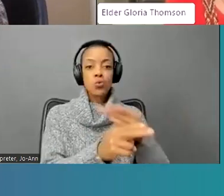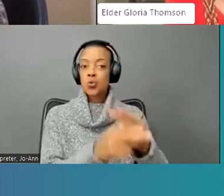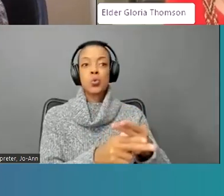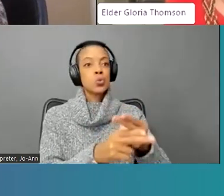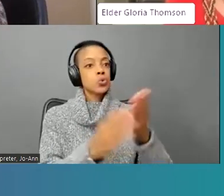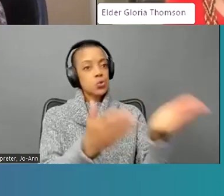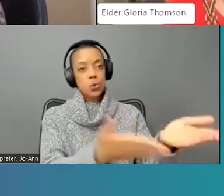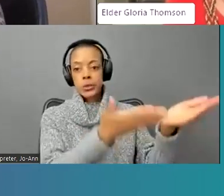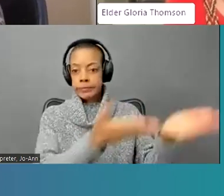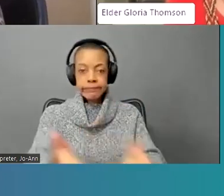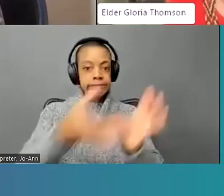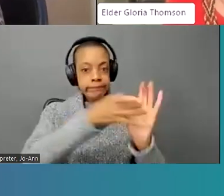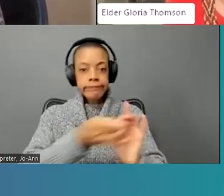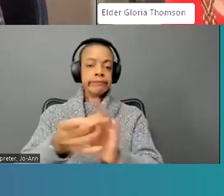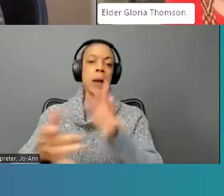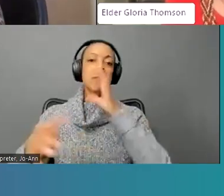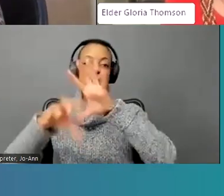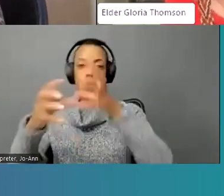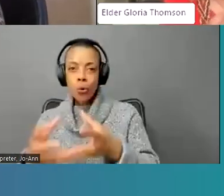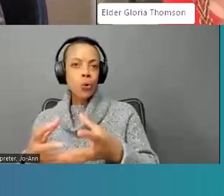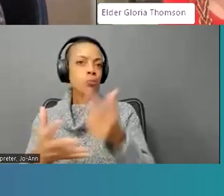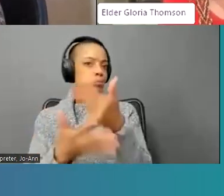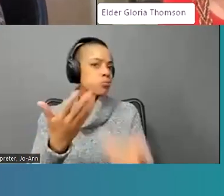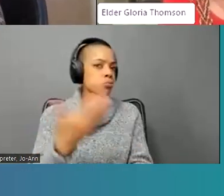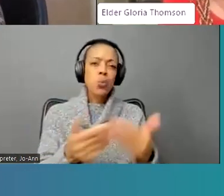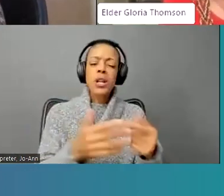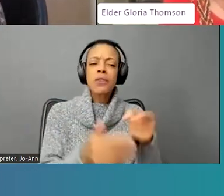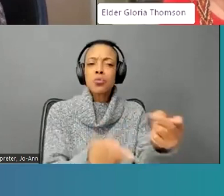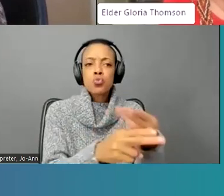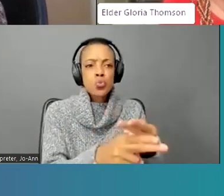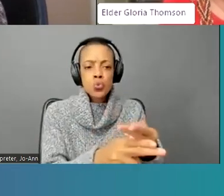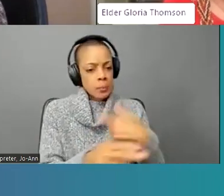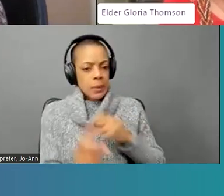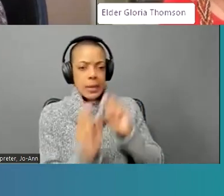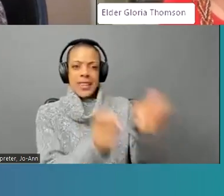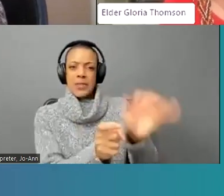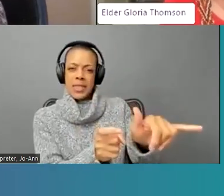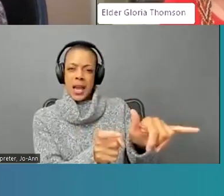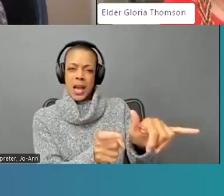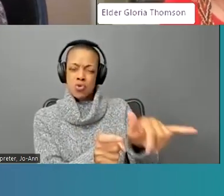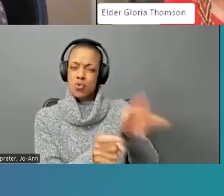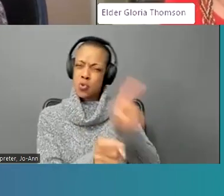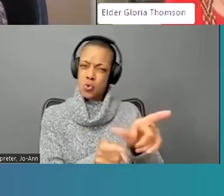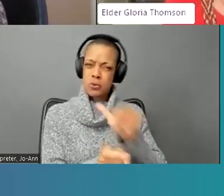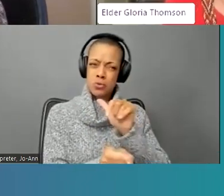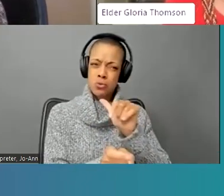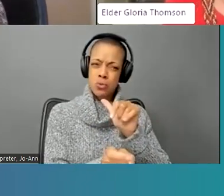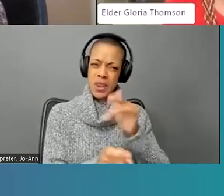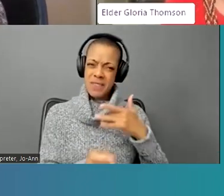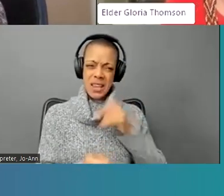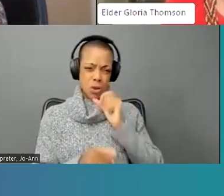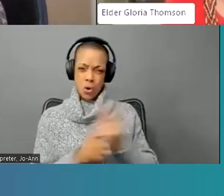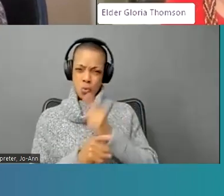that you would use your tobacco. So I don't understand why that wouldn't be an appropriate way